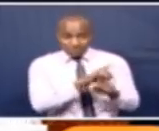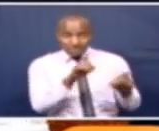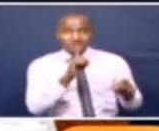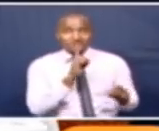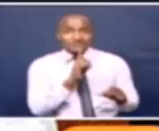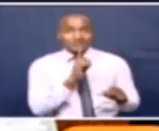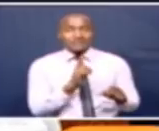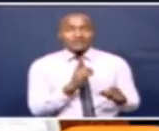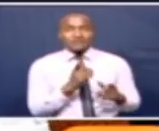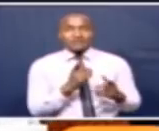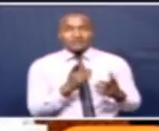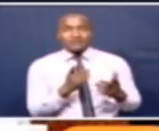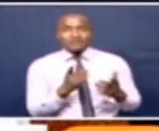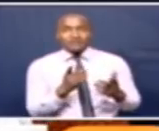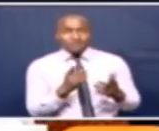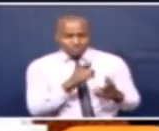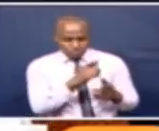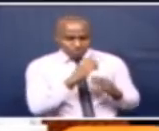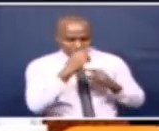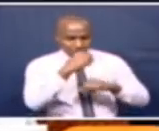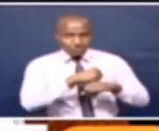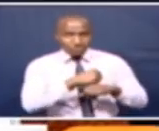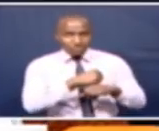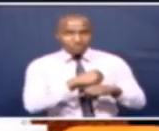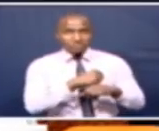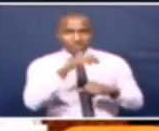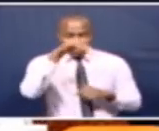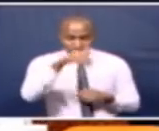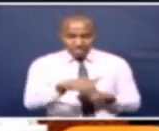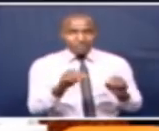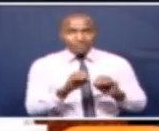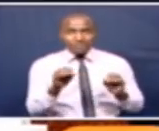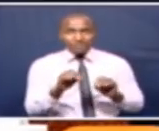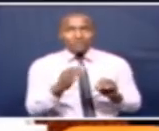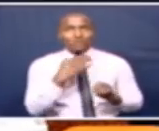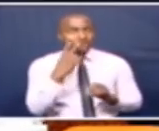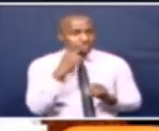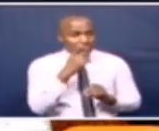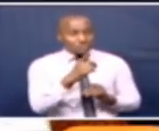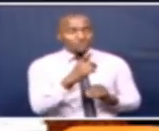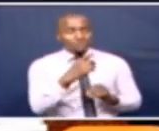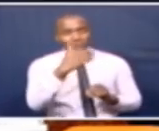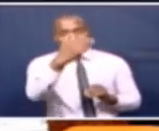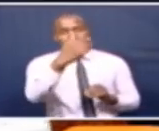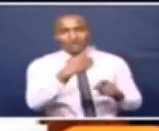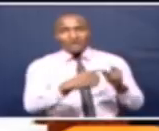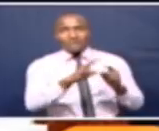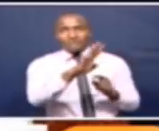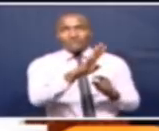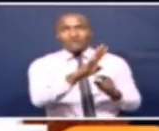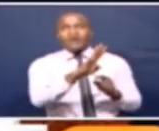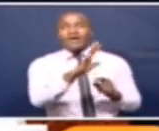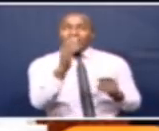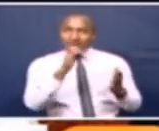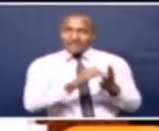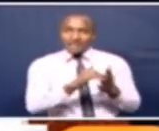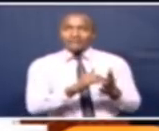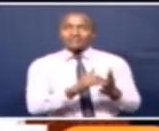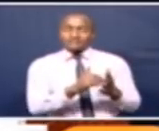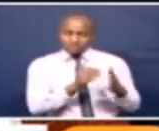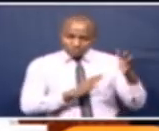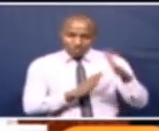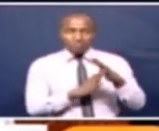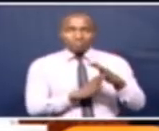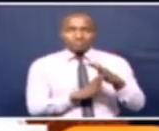tell me that when you get to high school, don't slacken. Yeah. We want to see you 4 years from now being the girl that we've seen you right